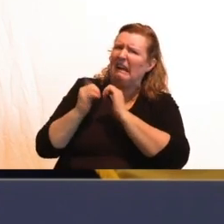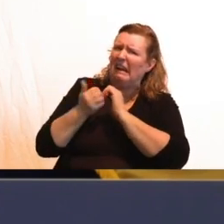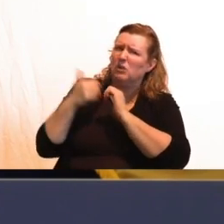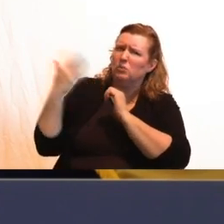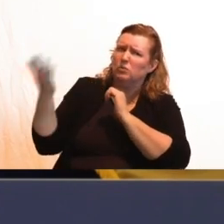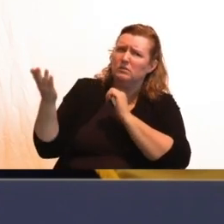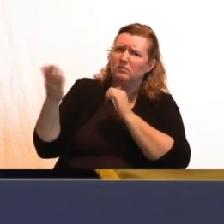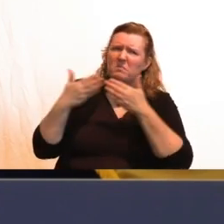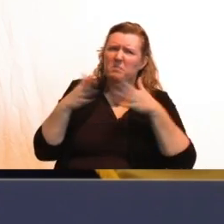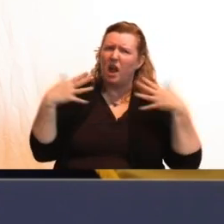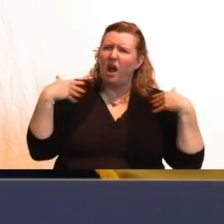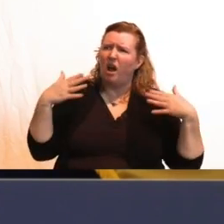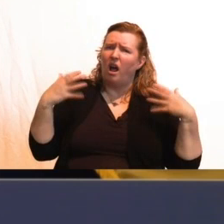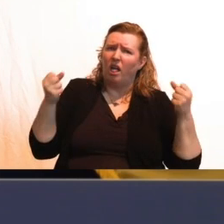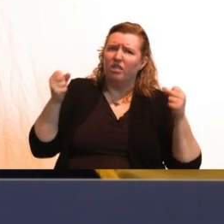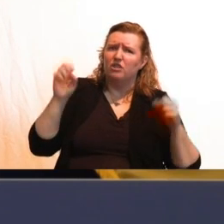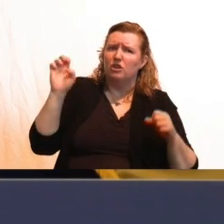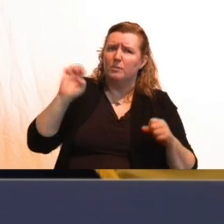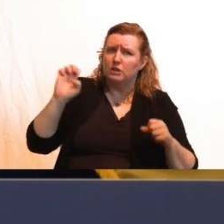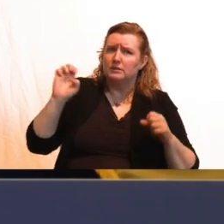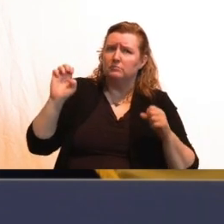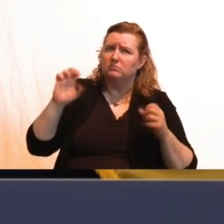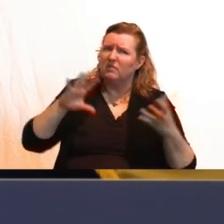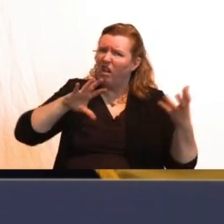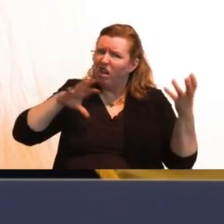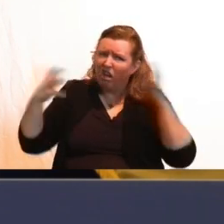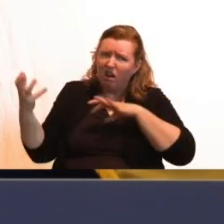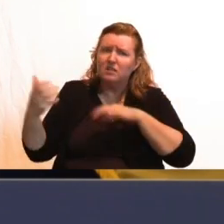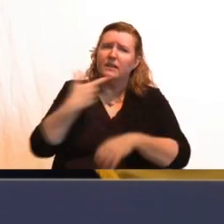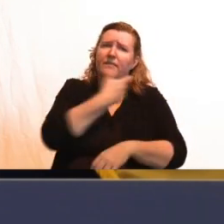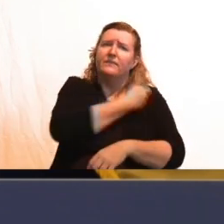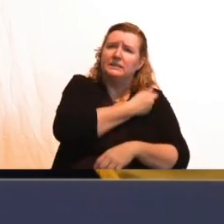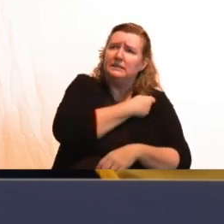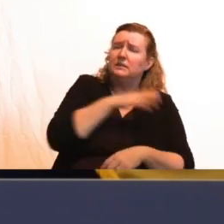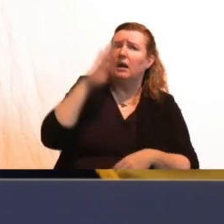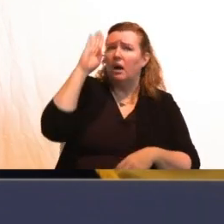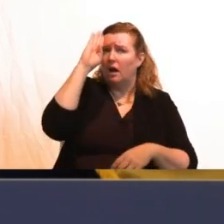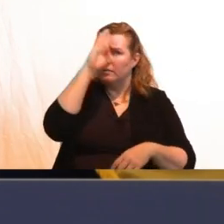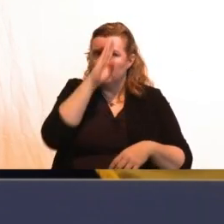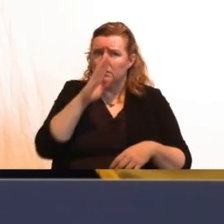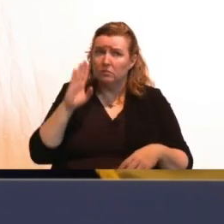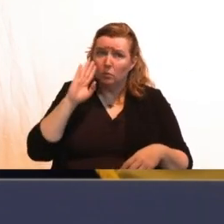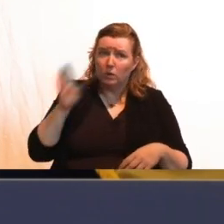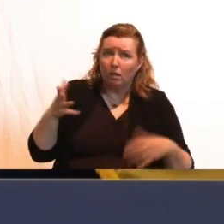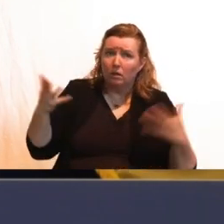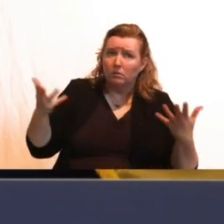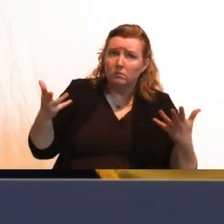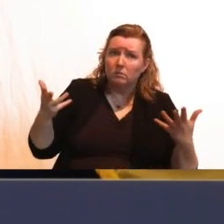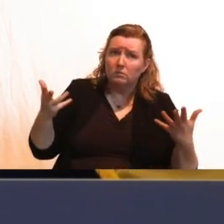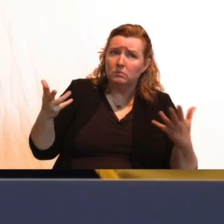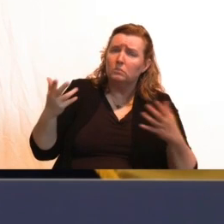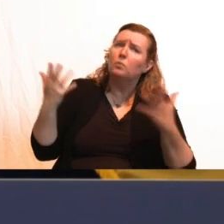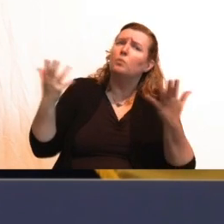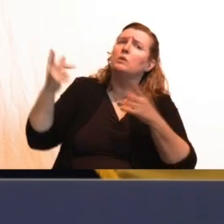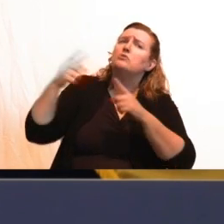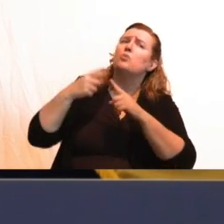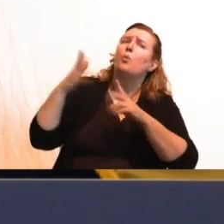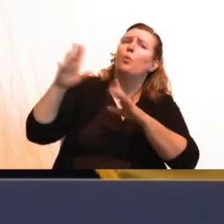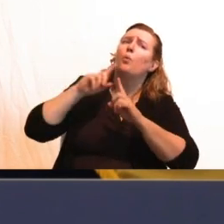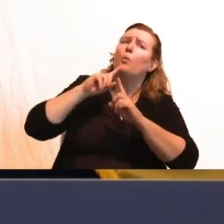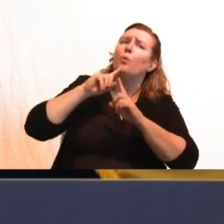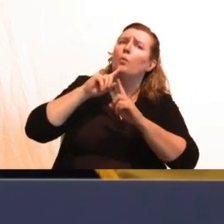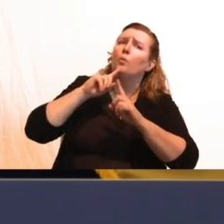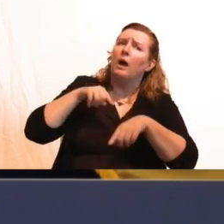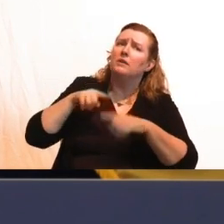measures? And also, any reaction to the Senate yesterday passing a resolution critical of unemployment backlogs or opening up